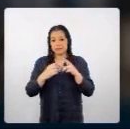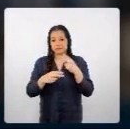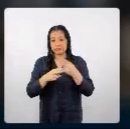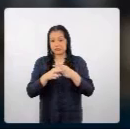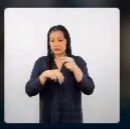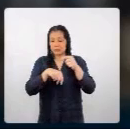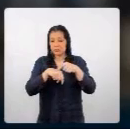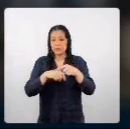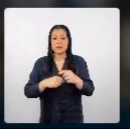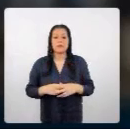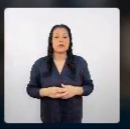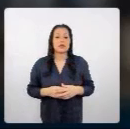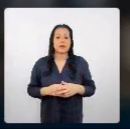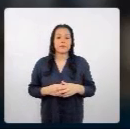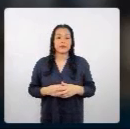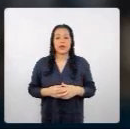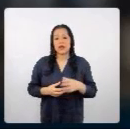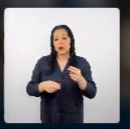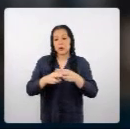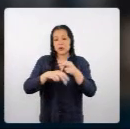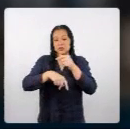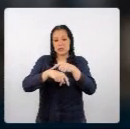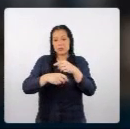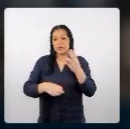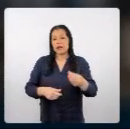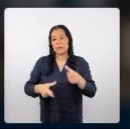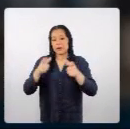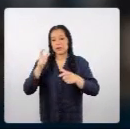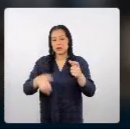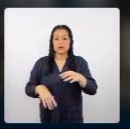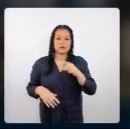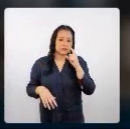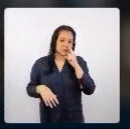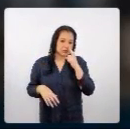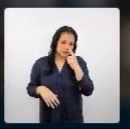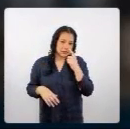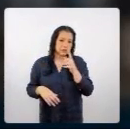people are getting a bit bored traveling to the same old places.